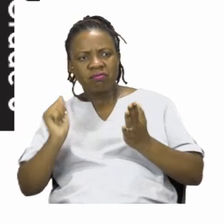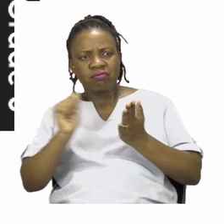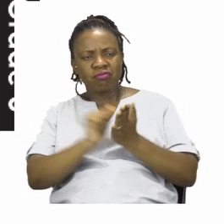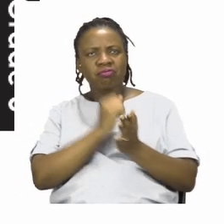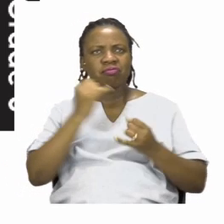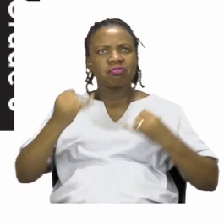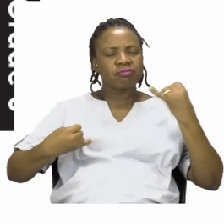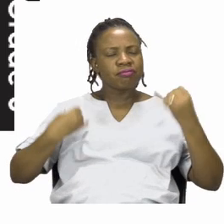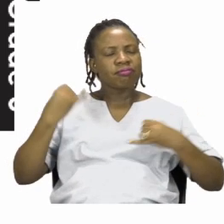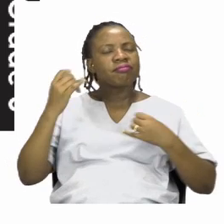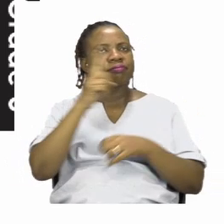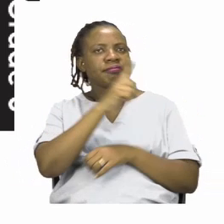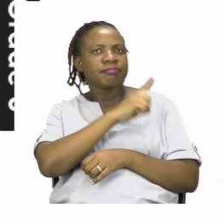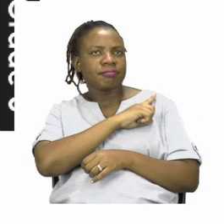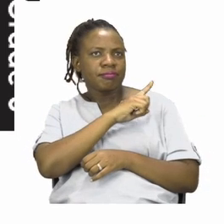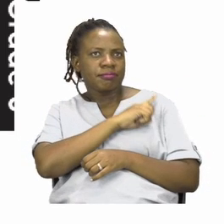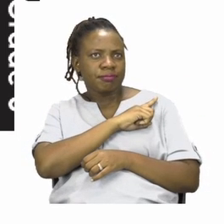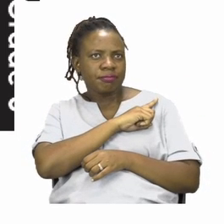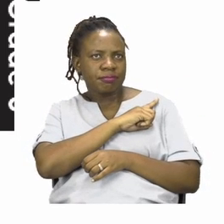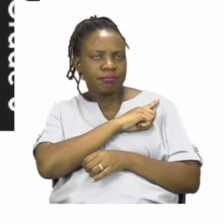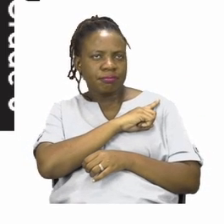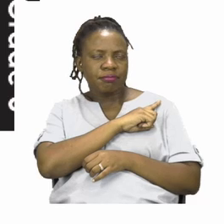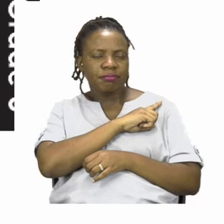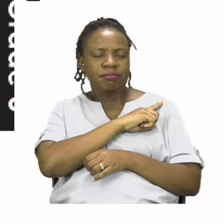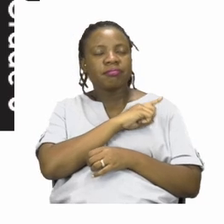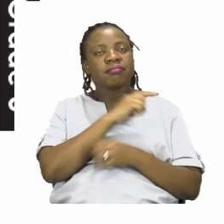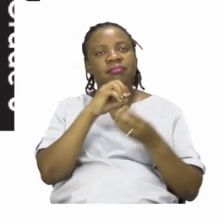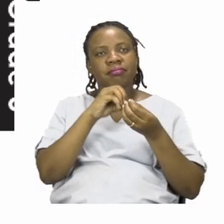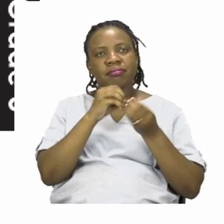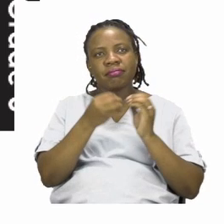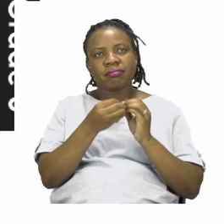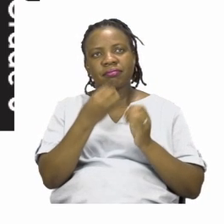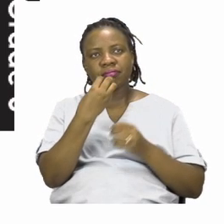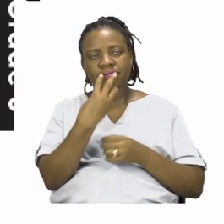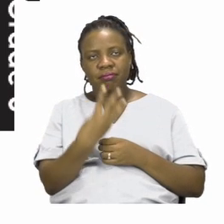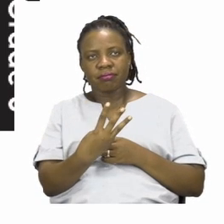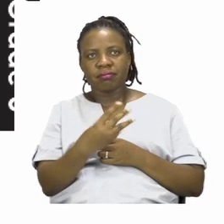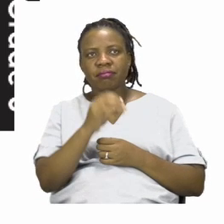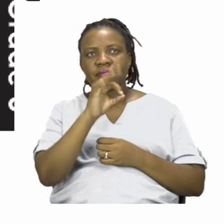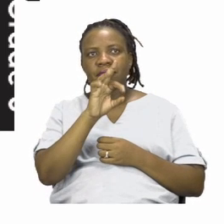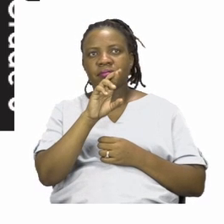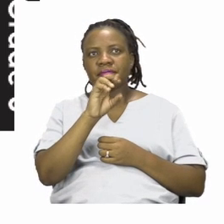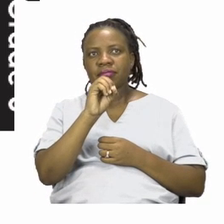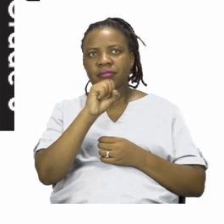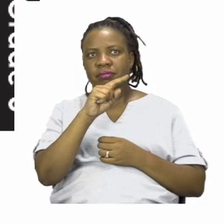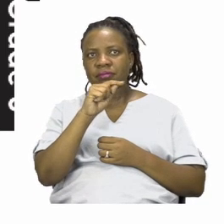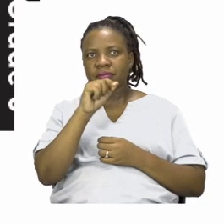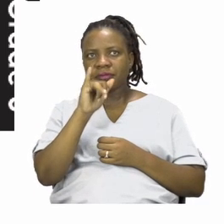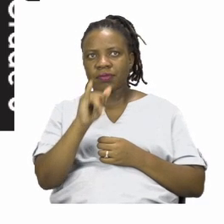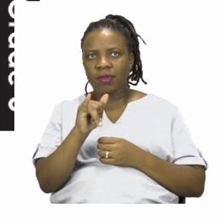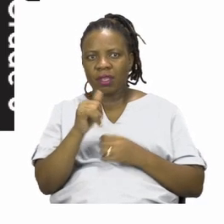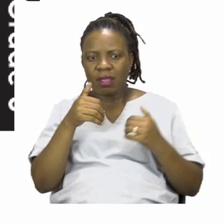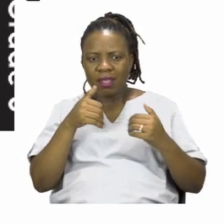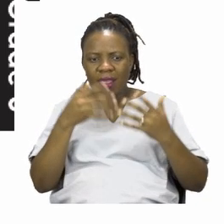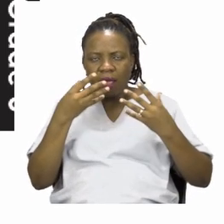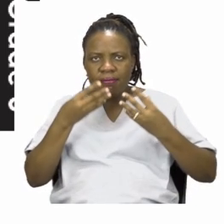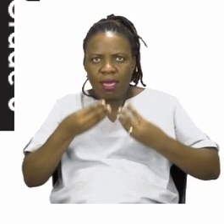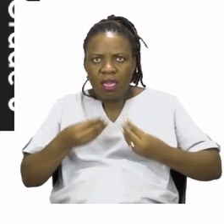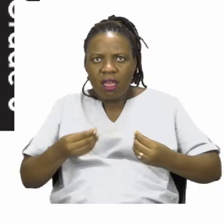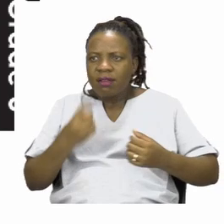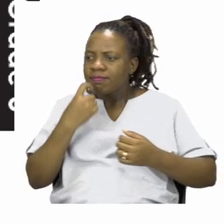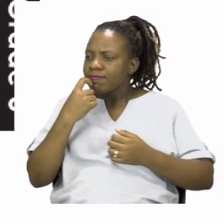3, when Frosty started melting, what did he say to his friends? And